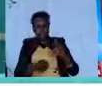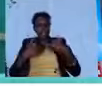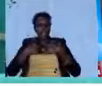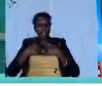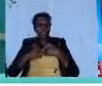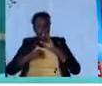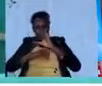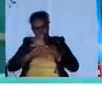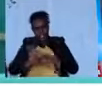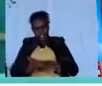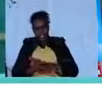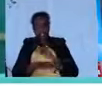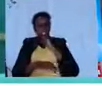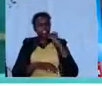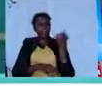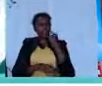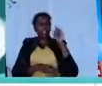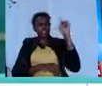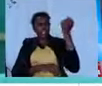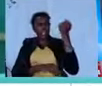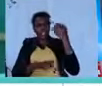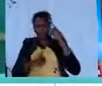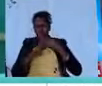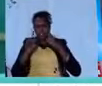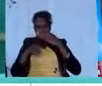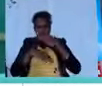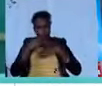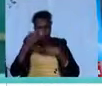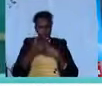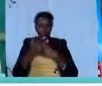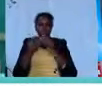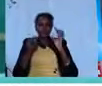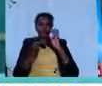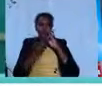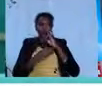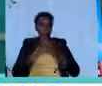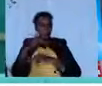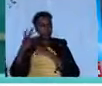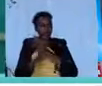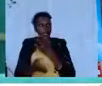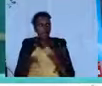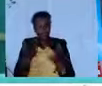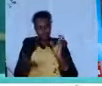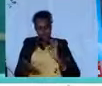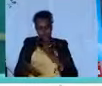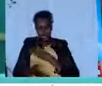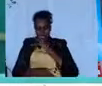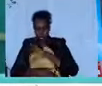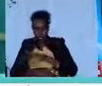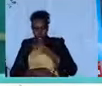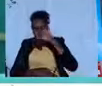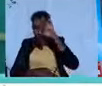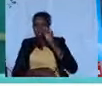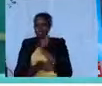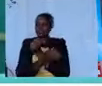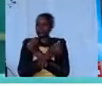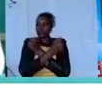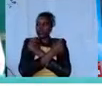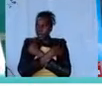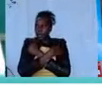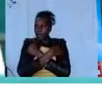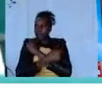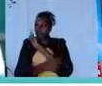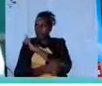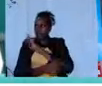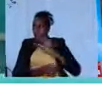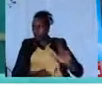affected not only Kenya but everywhere in the world, may we choose to love the